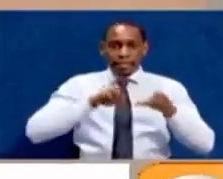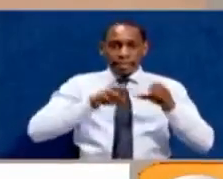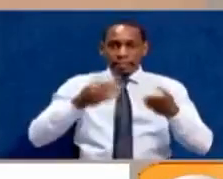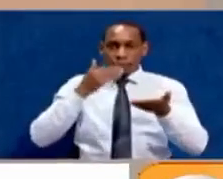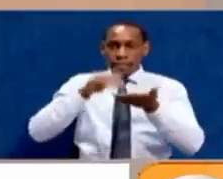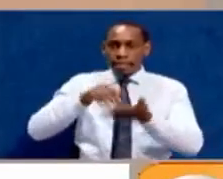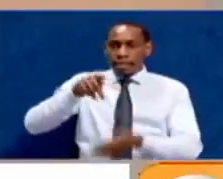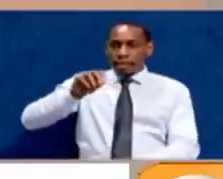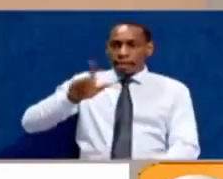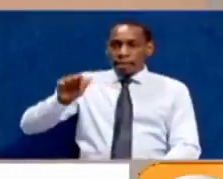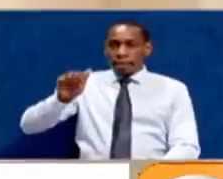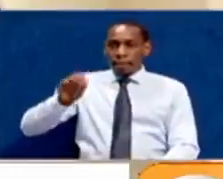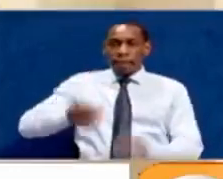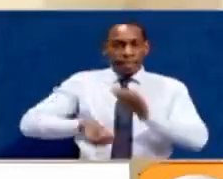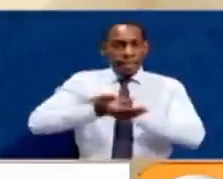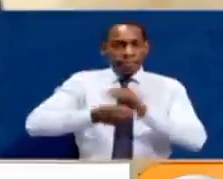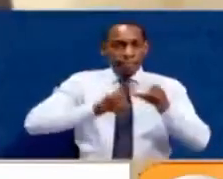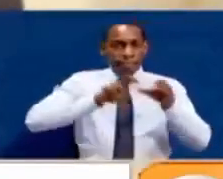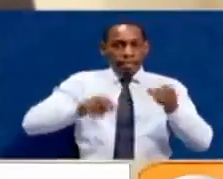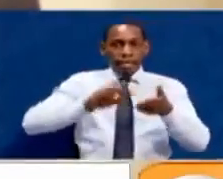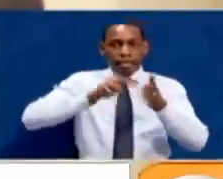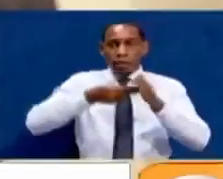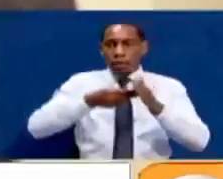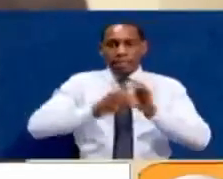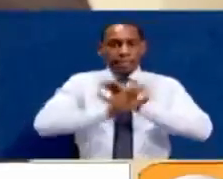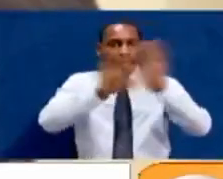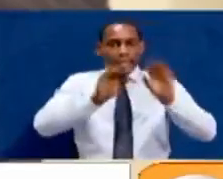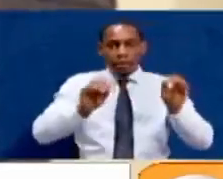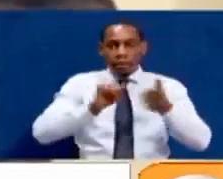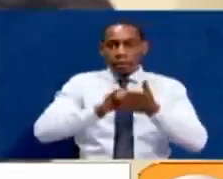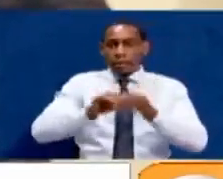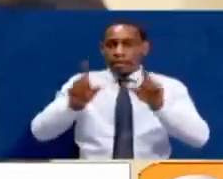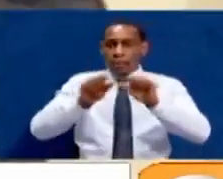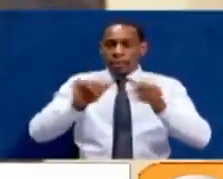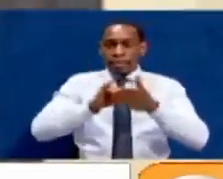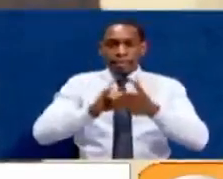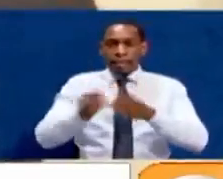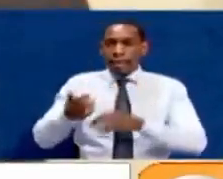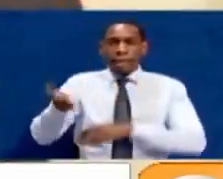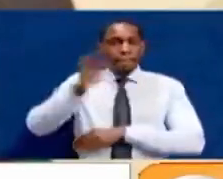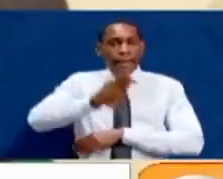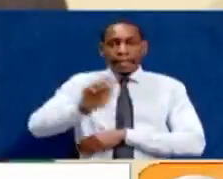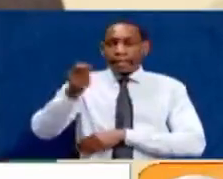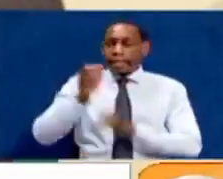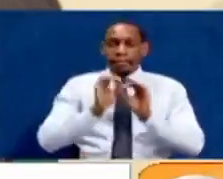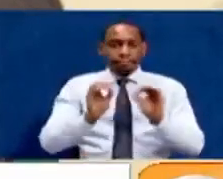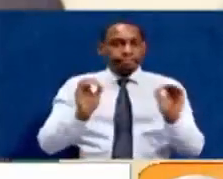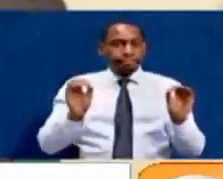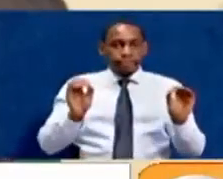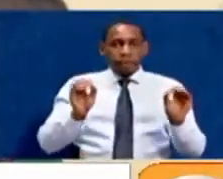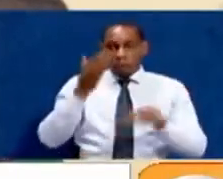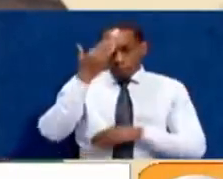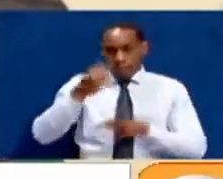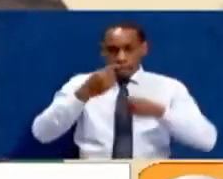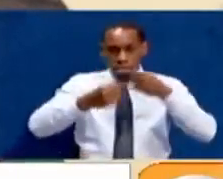letter. Polack's explanation for terminating the contract was vague, with the Finn stating that he would not be returning to Kenya